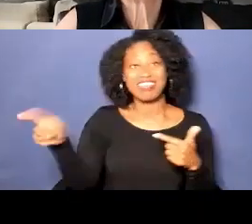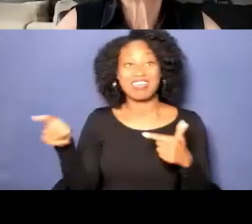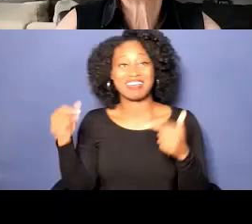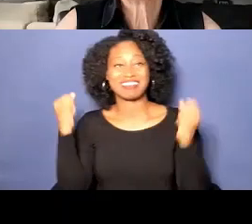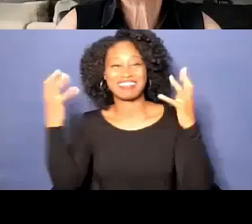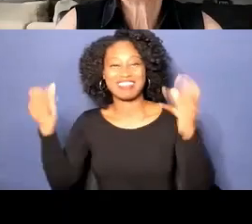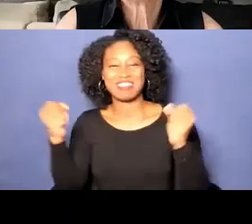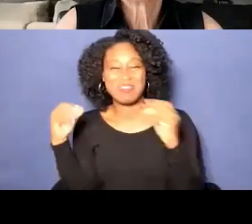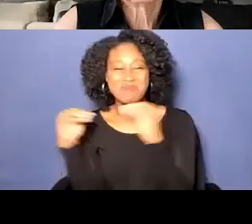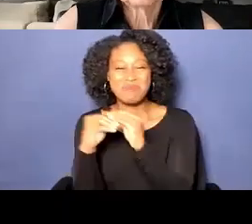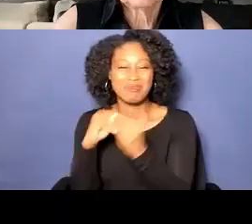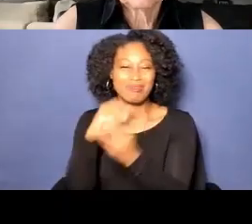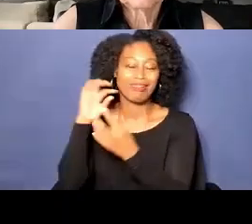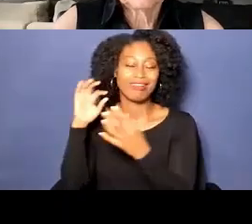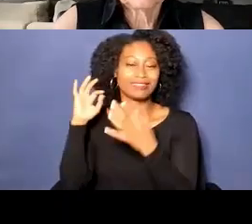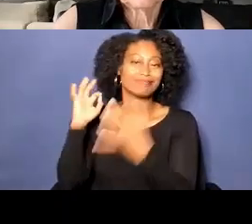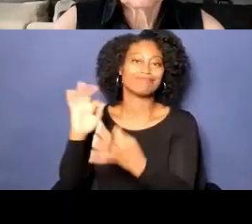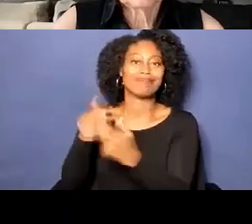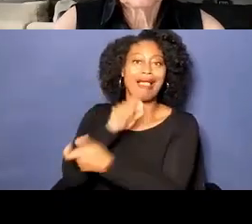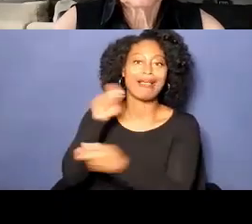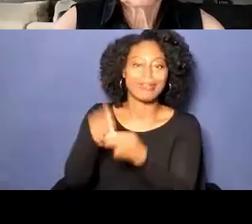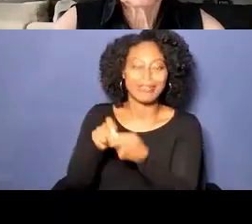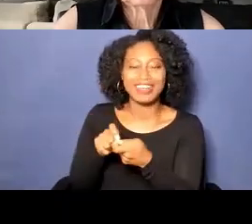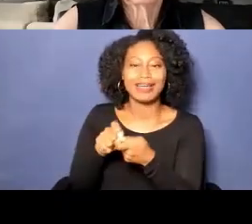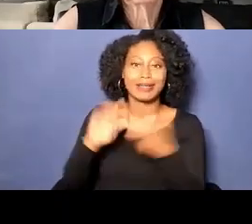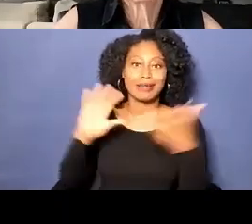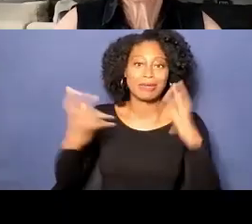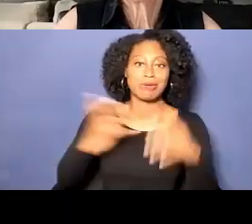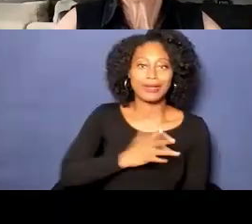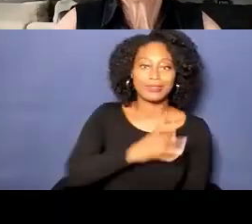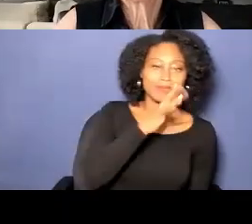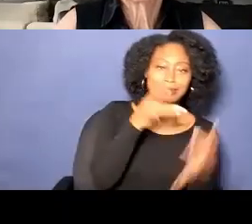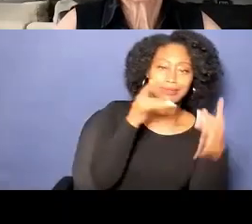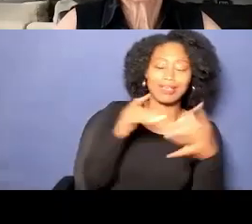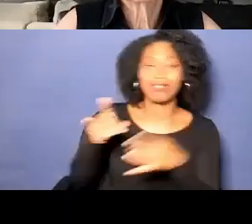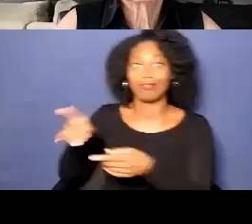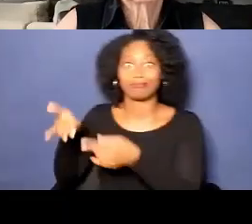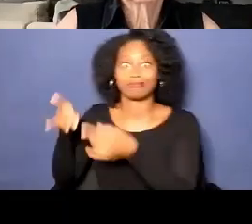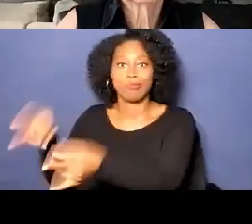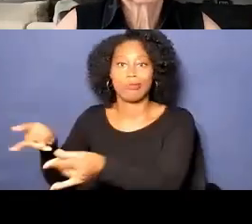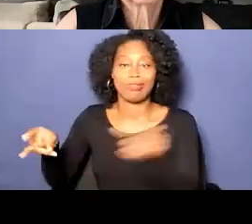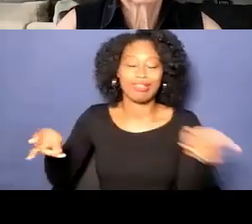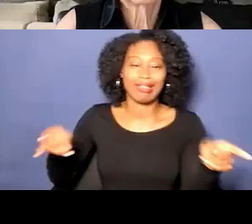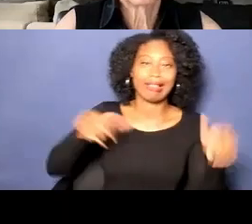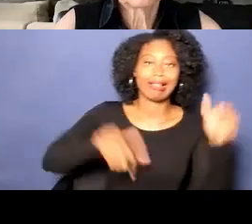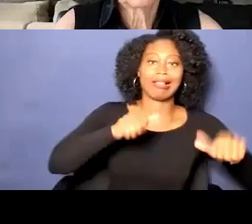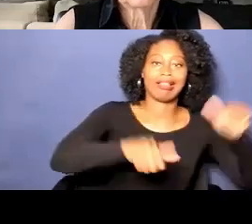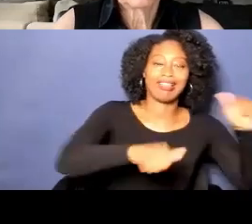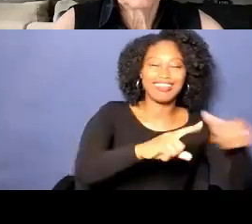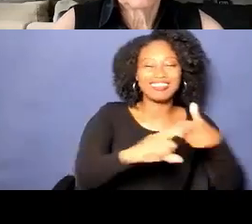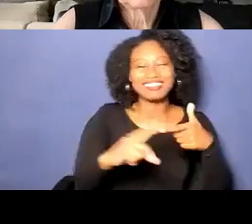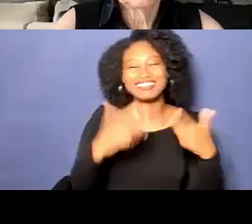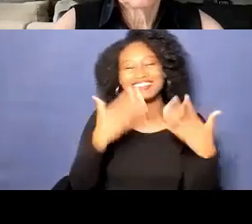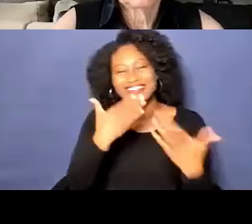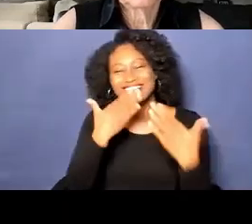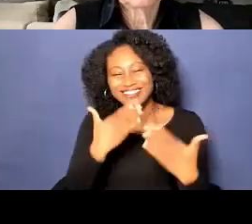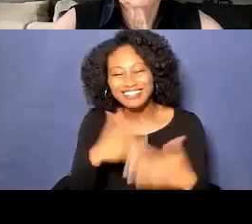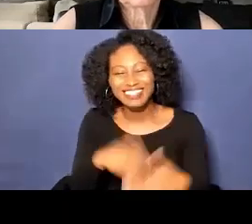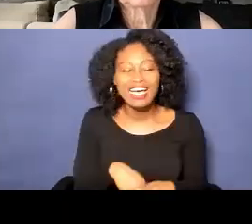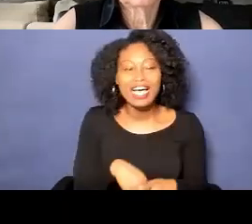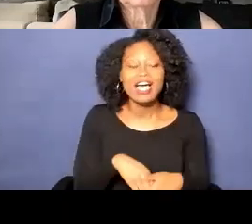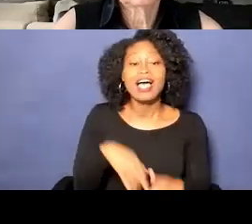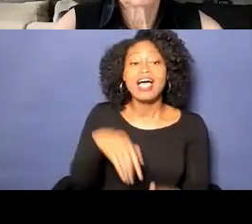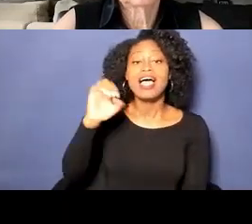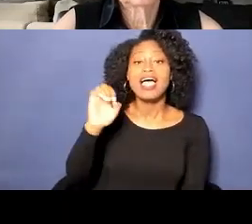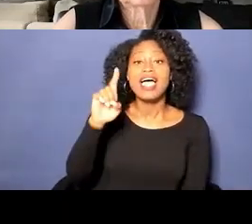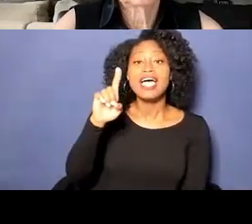even better than the words that we've stated, and also Eduardo, who's